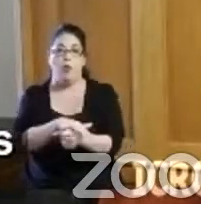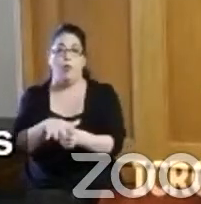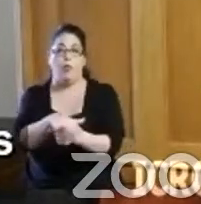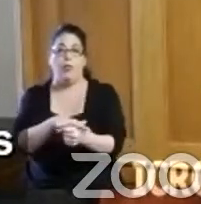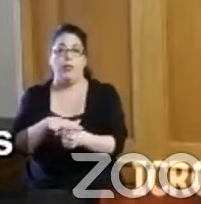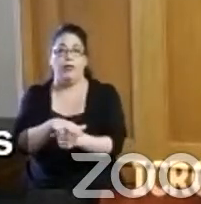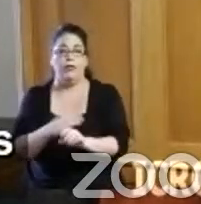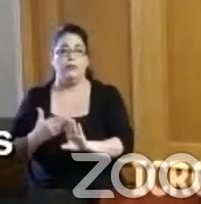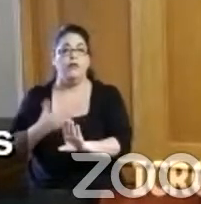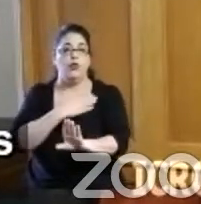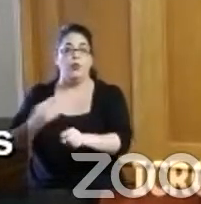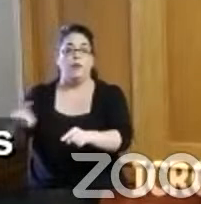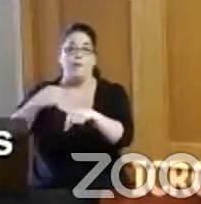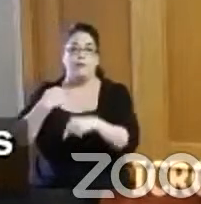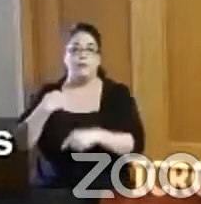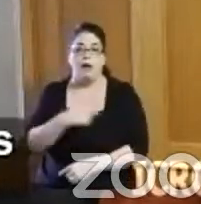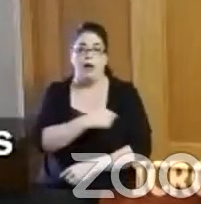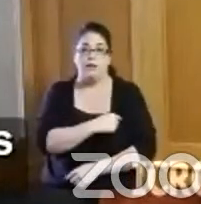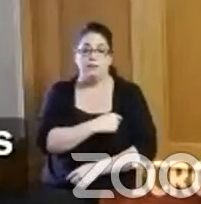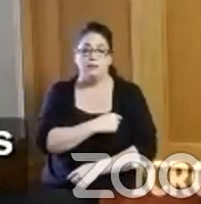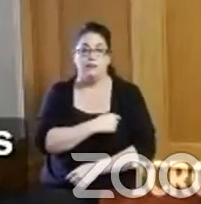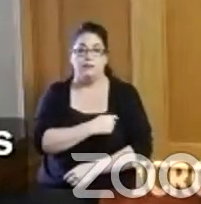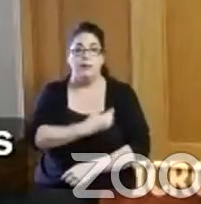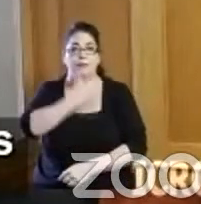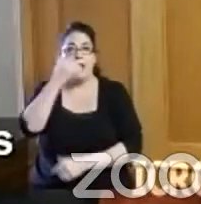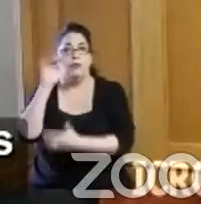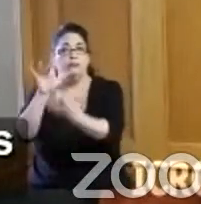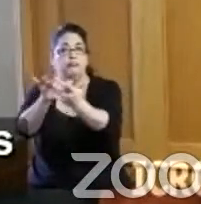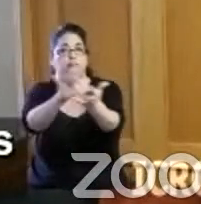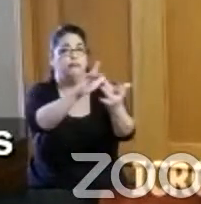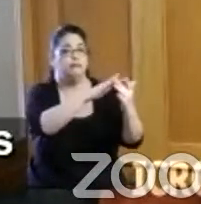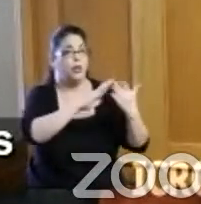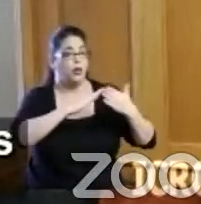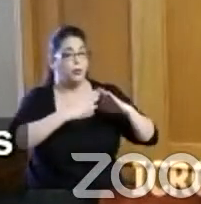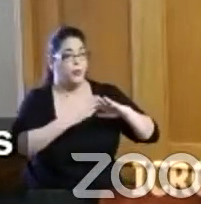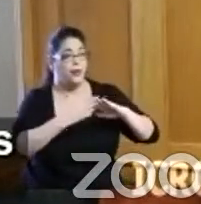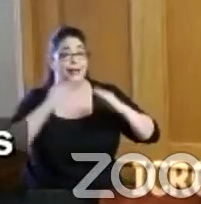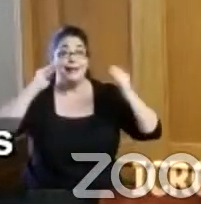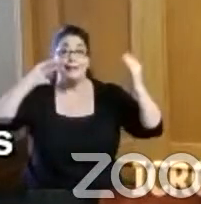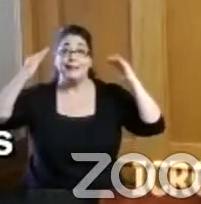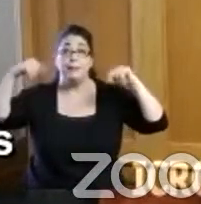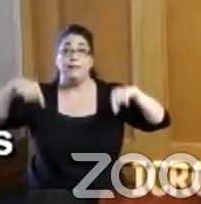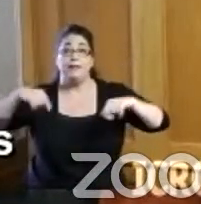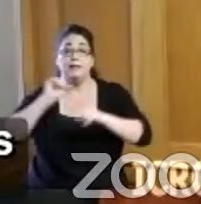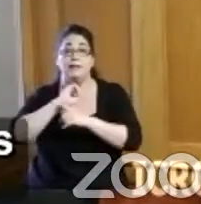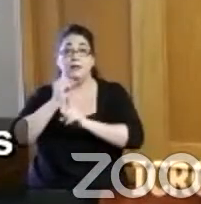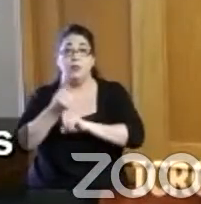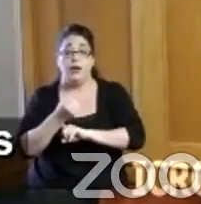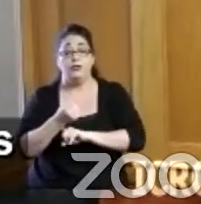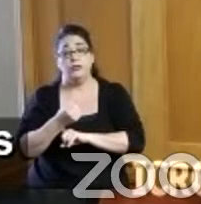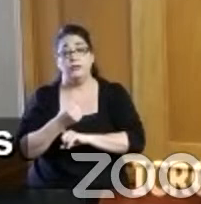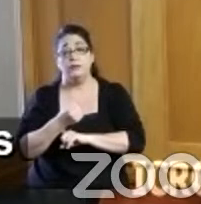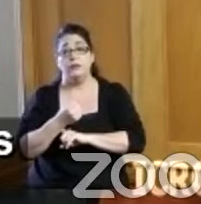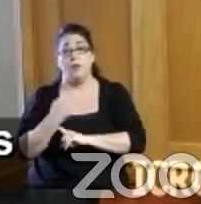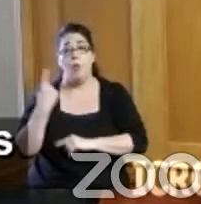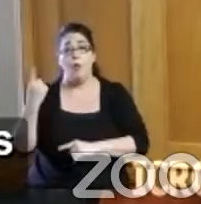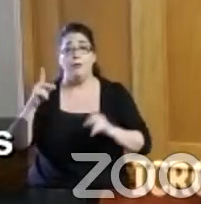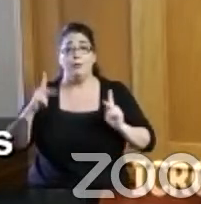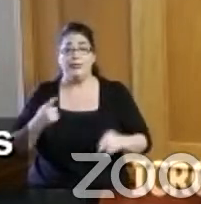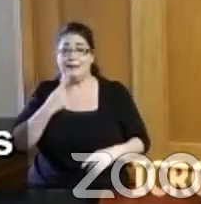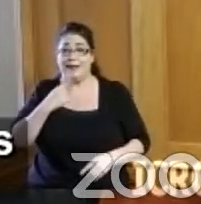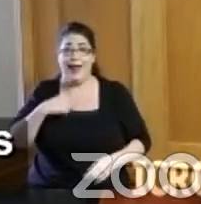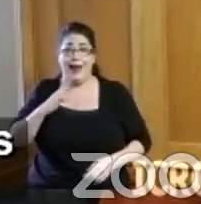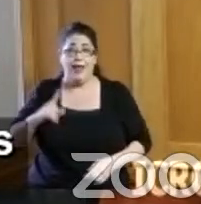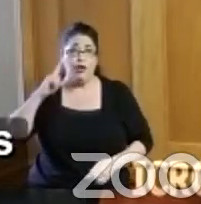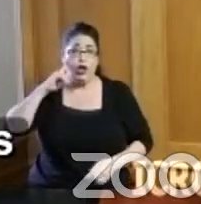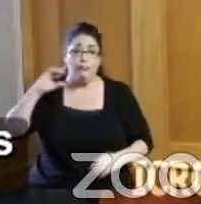so that there's a better outreach to the community. And it sounds like in this case, and we just heard one where the residents had not had